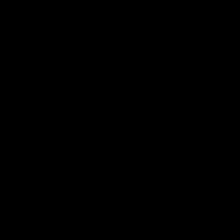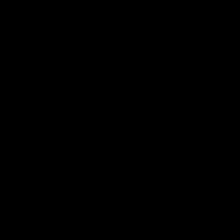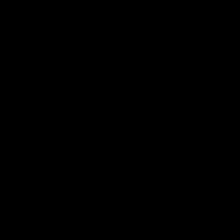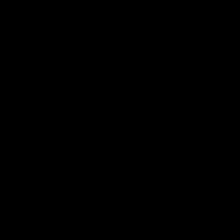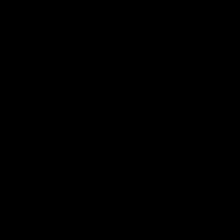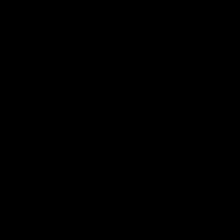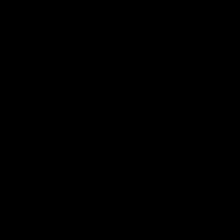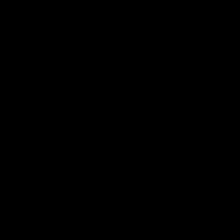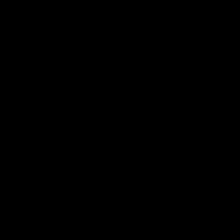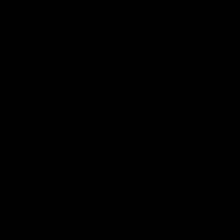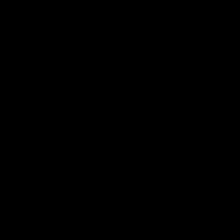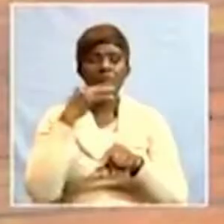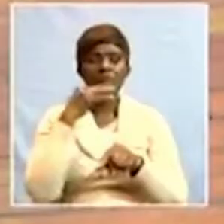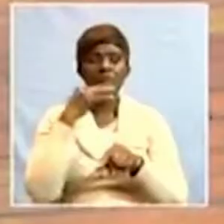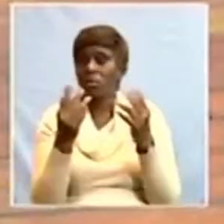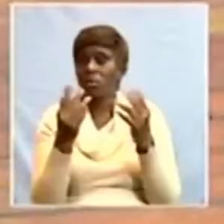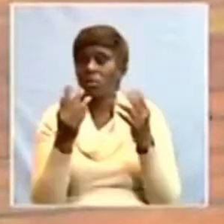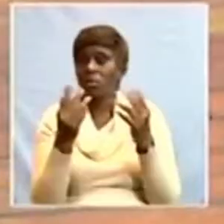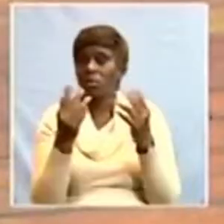and also,